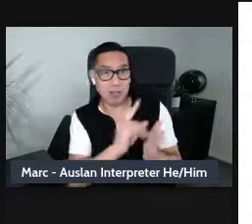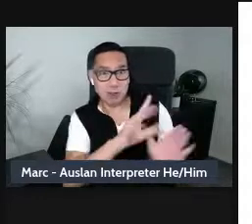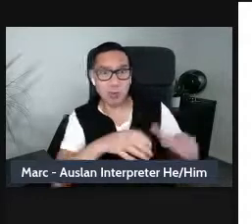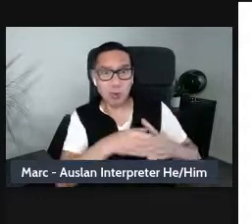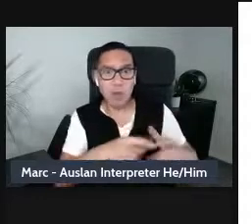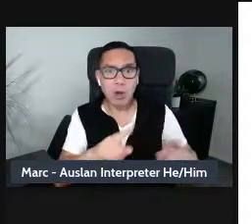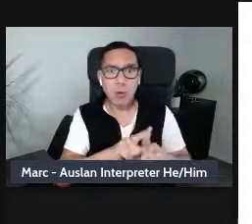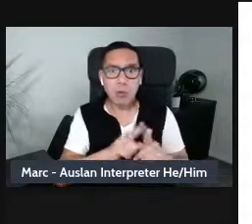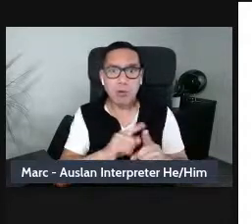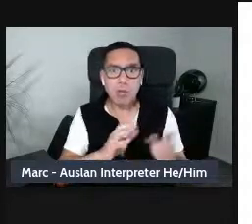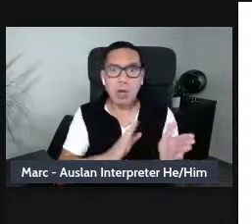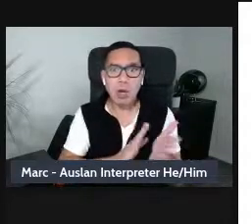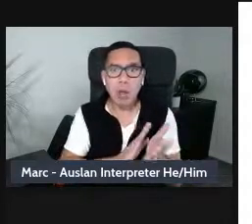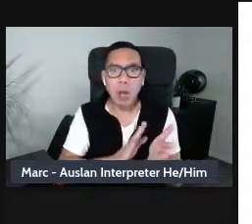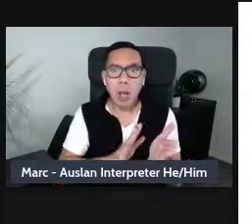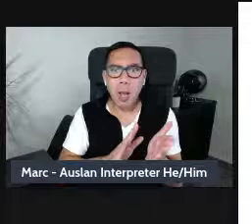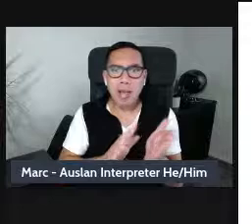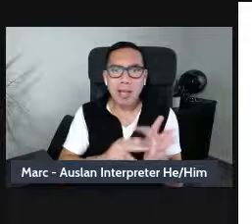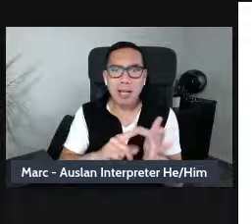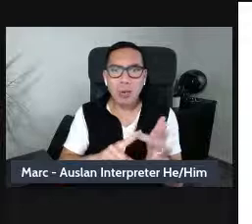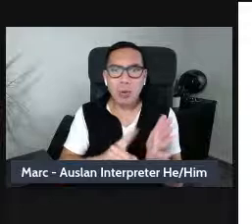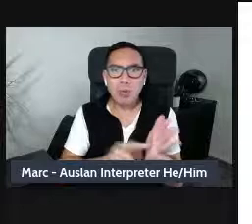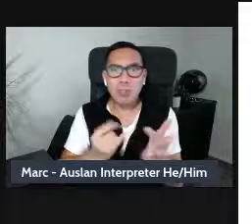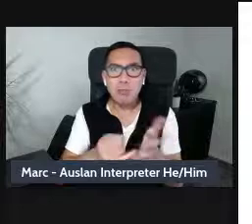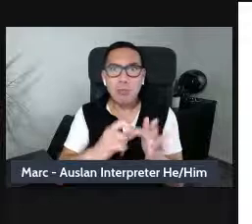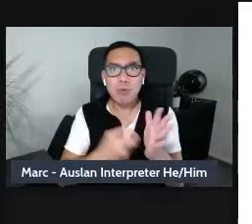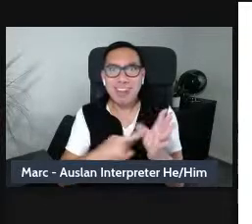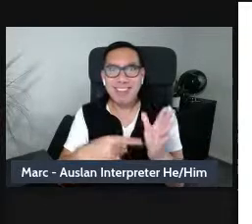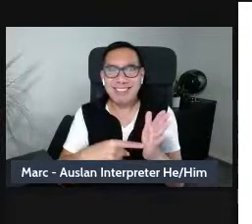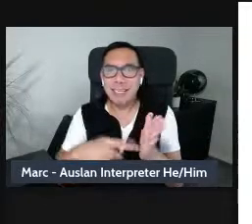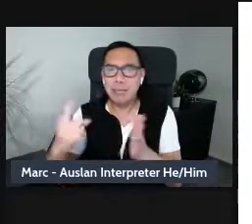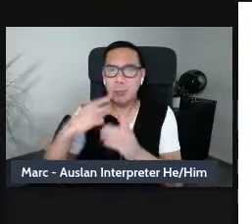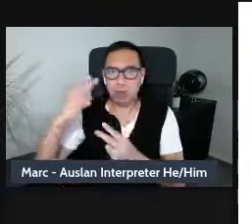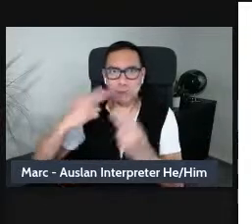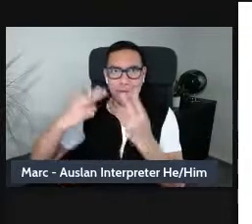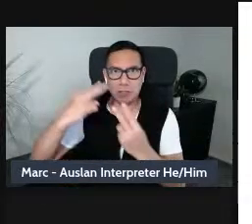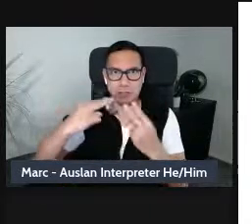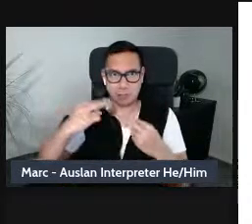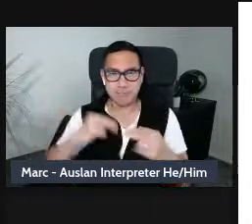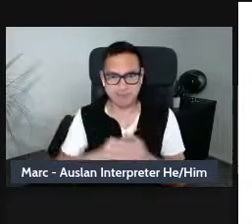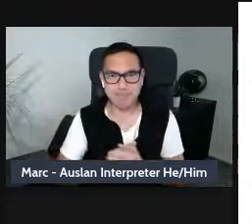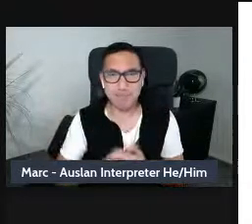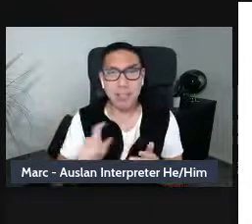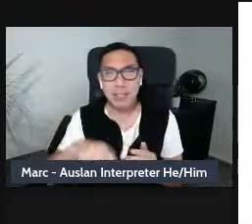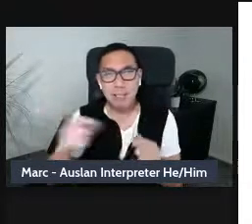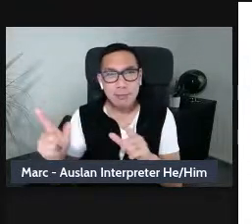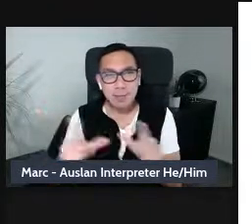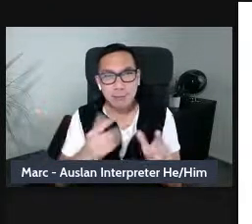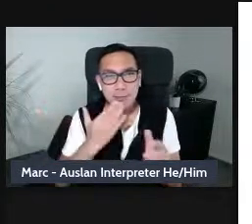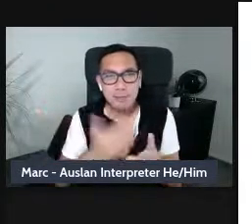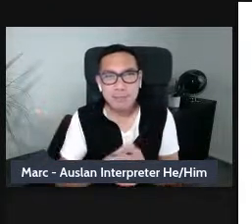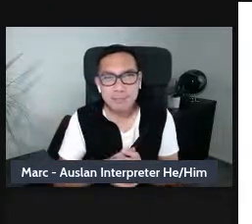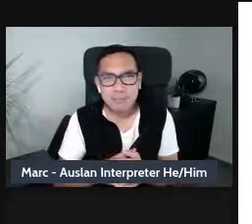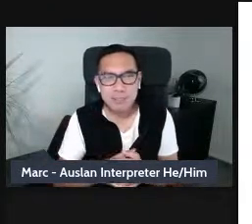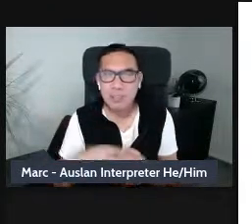PhD supervisor. So next slide, Jill. So just going back to the basics before I get into my